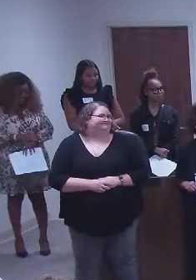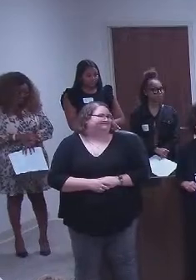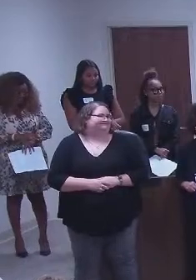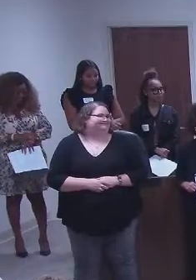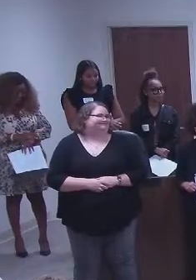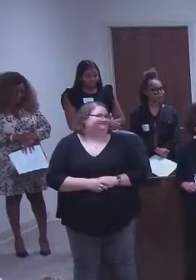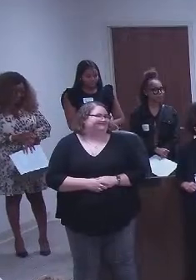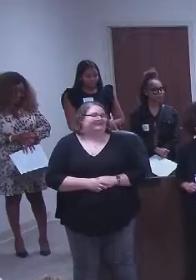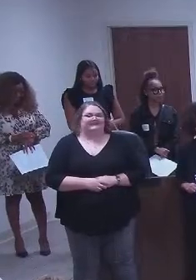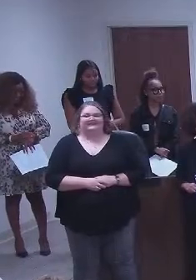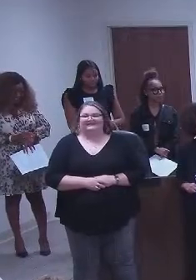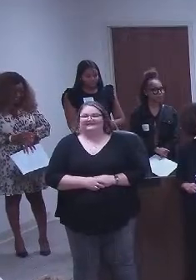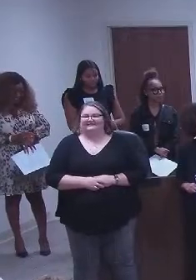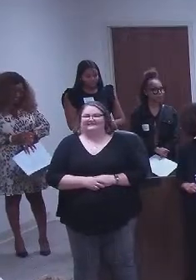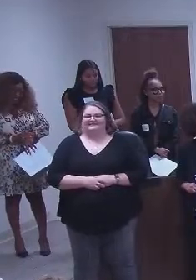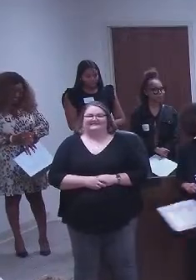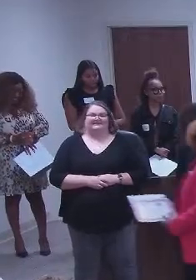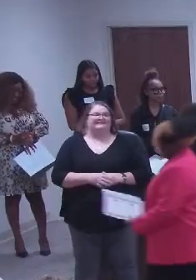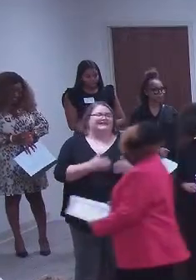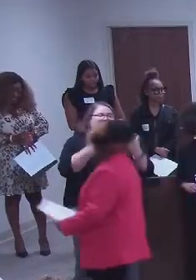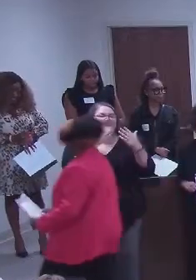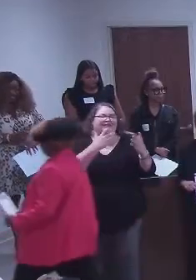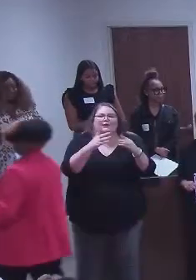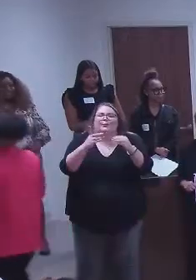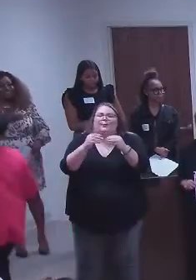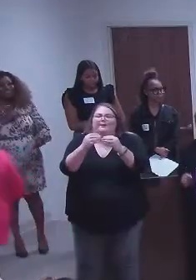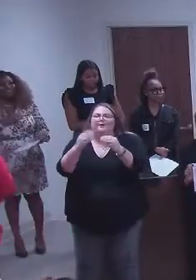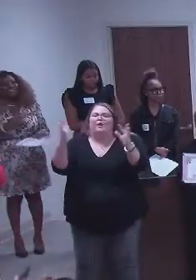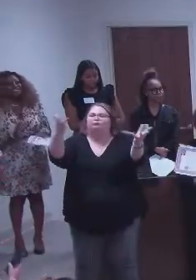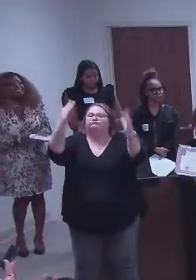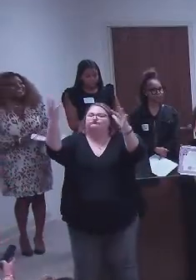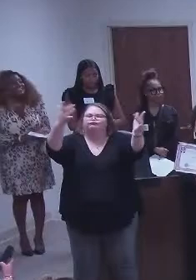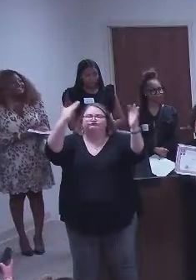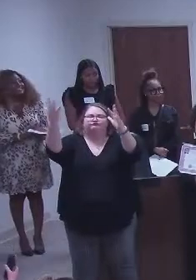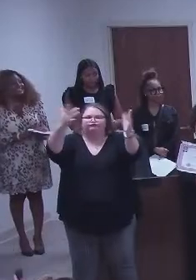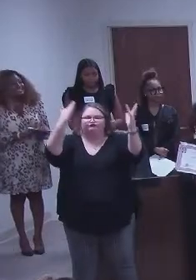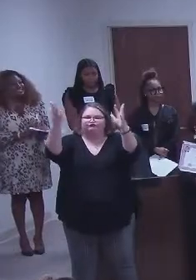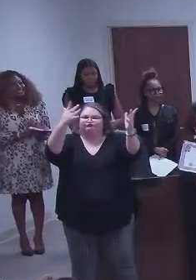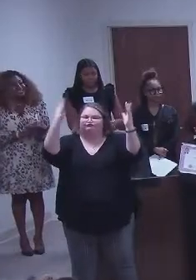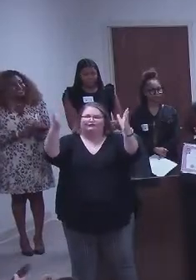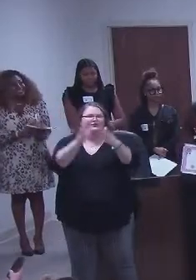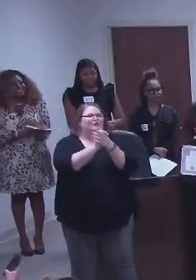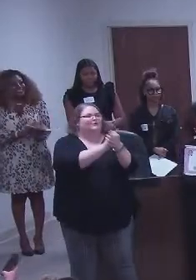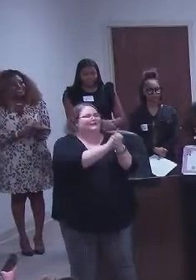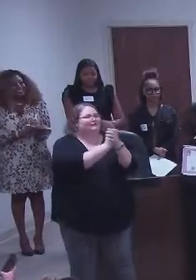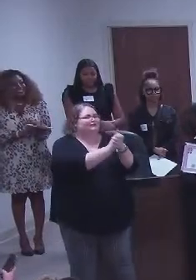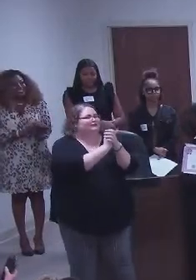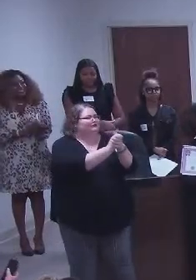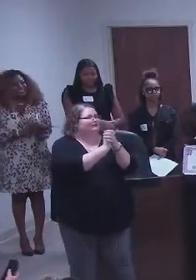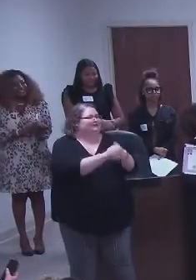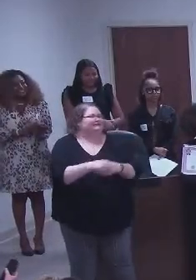That's it. All right, thank you. Let's give them one more round of applause. Congratulations.